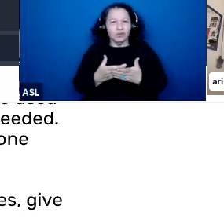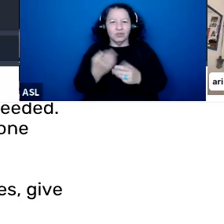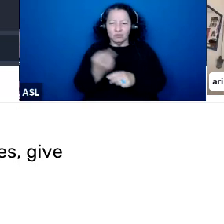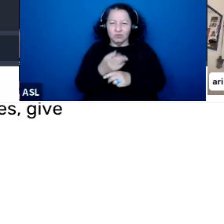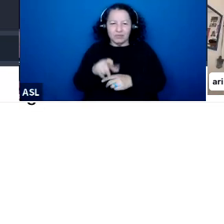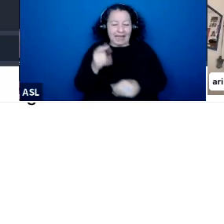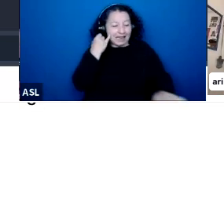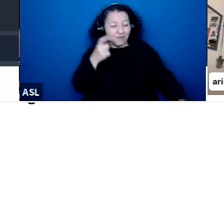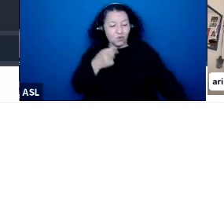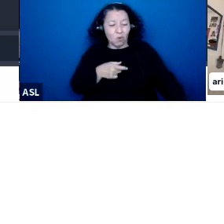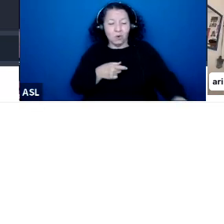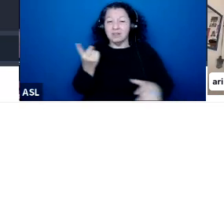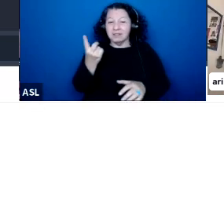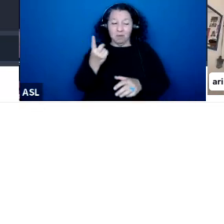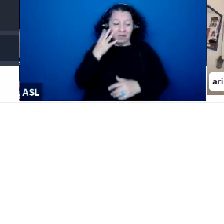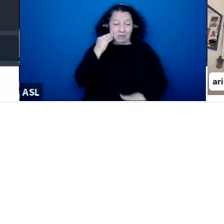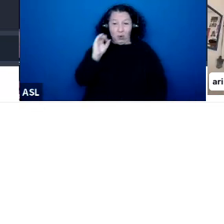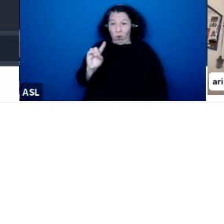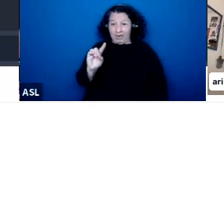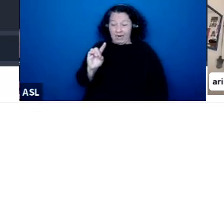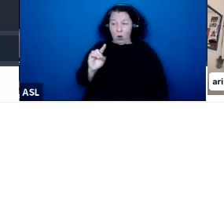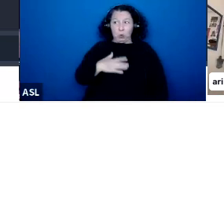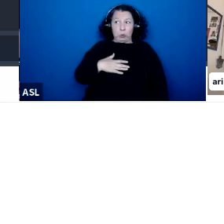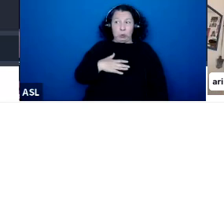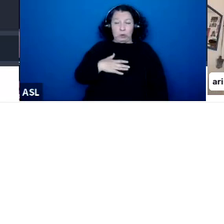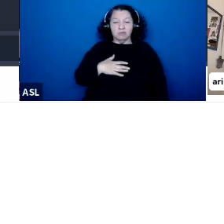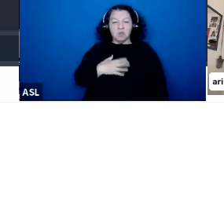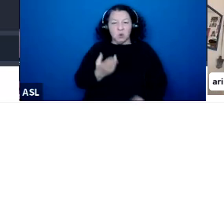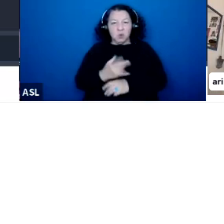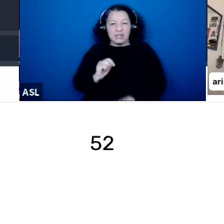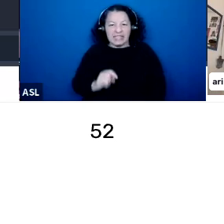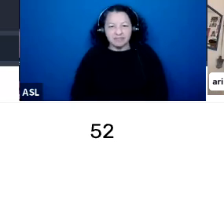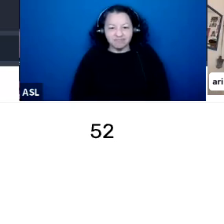it's always a good practice to use it if you notice someone is having an overdose.